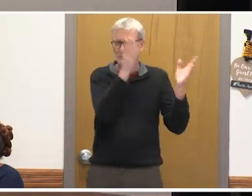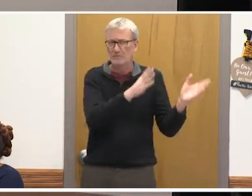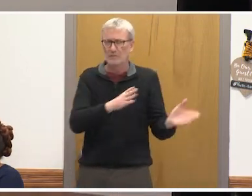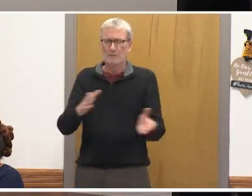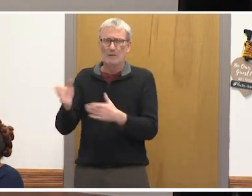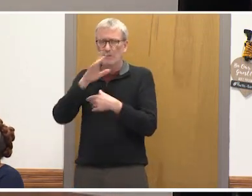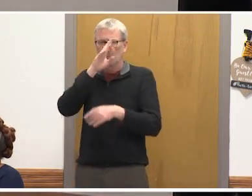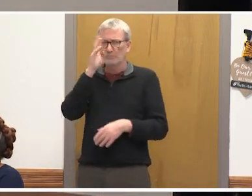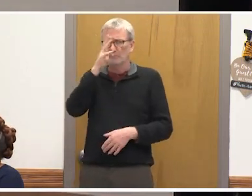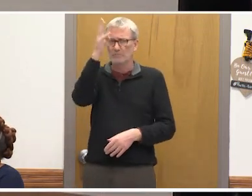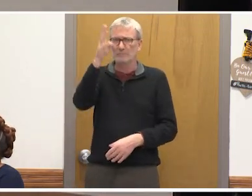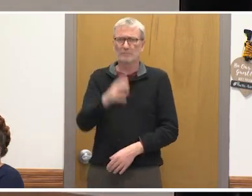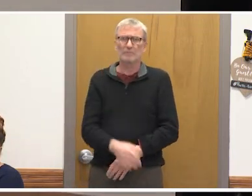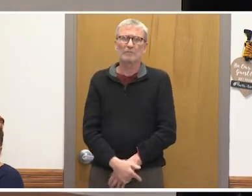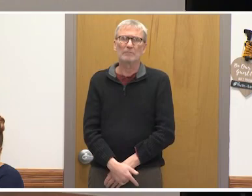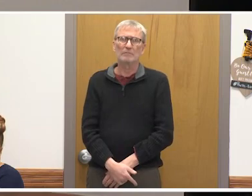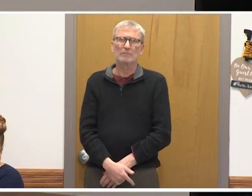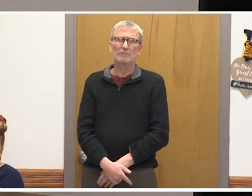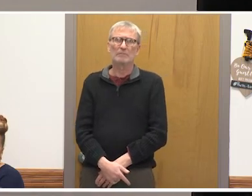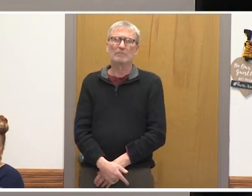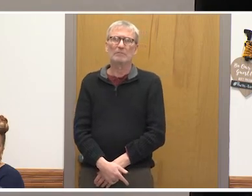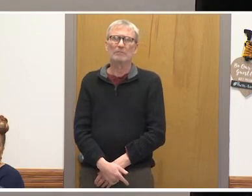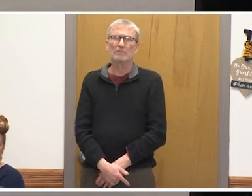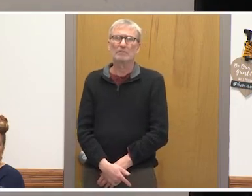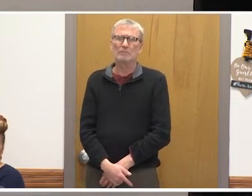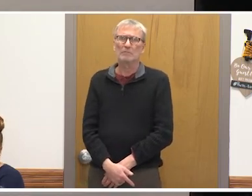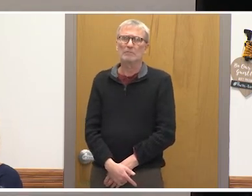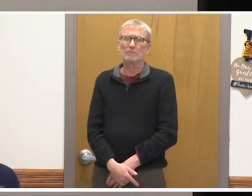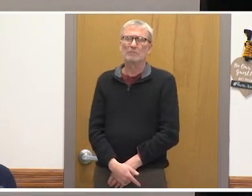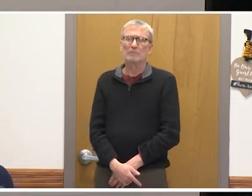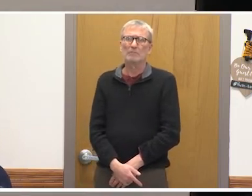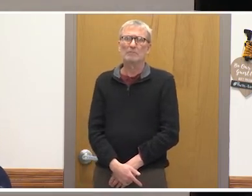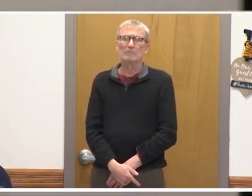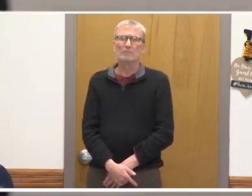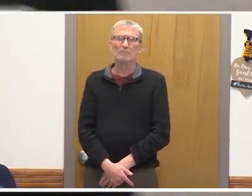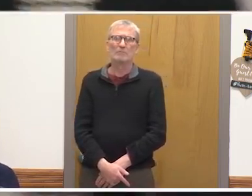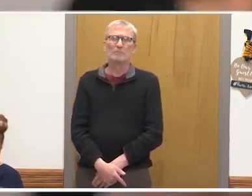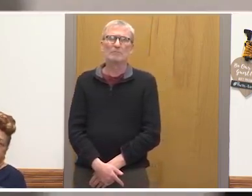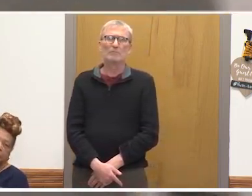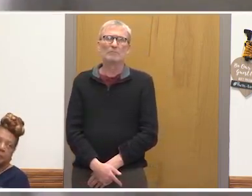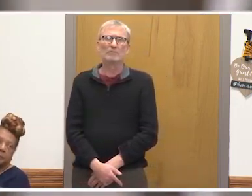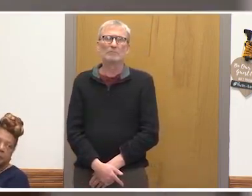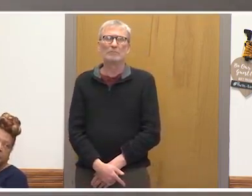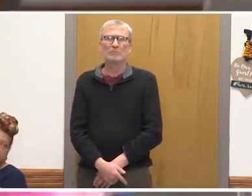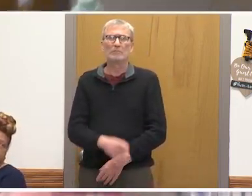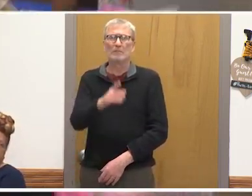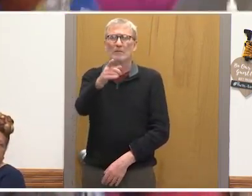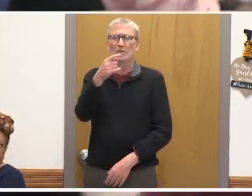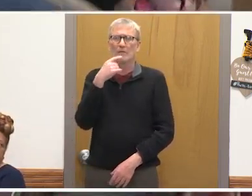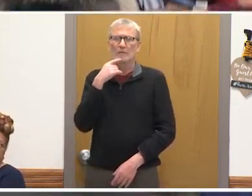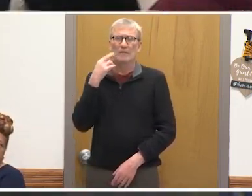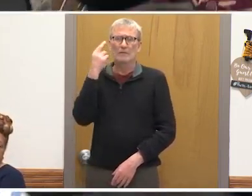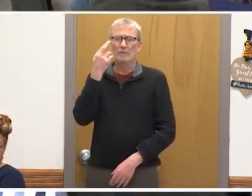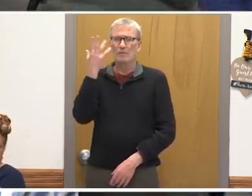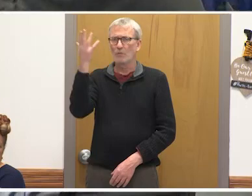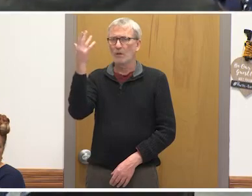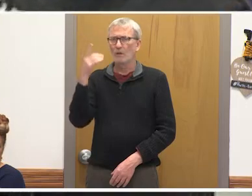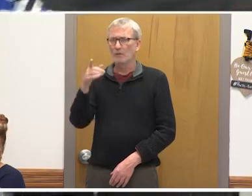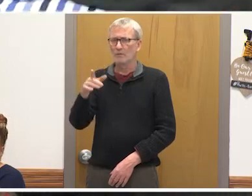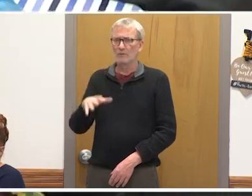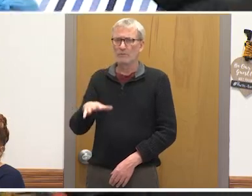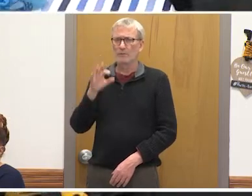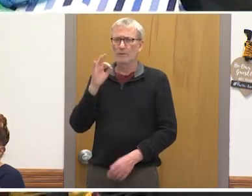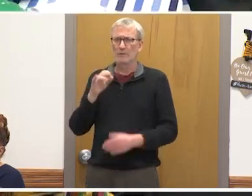the preliminary analysis. So during your study, is the reason why you picked those streets, is